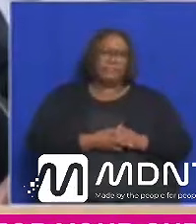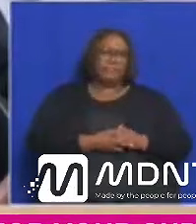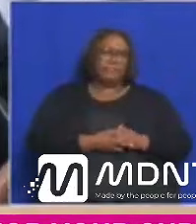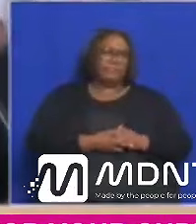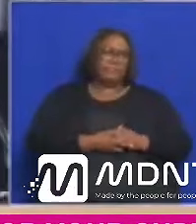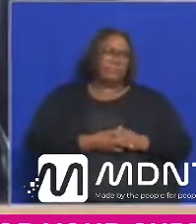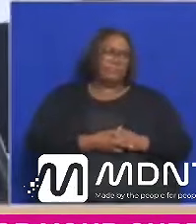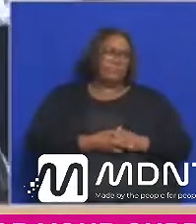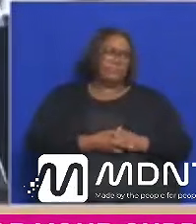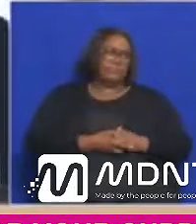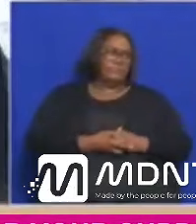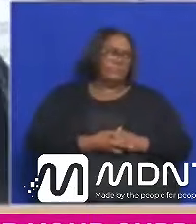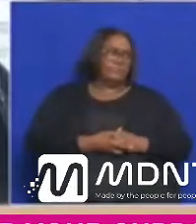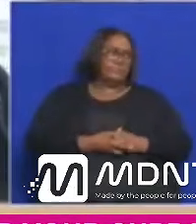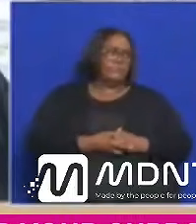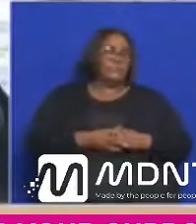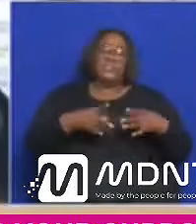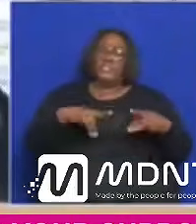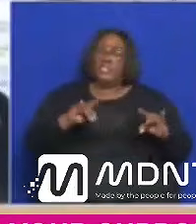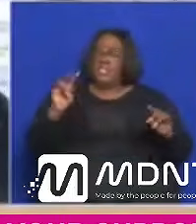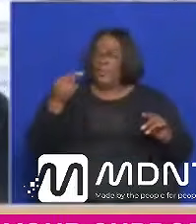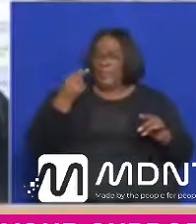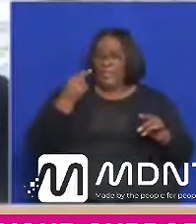Chair looked at me at 1601, so